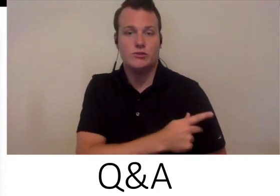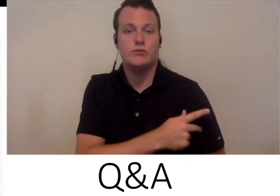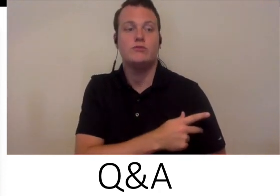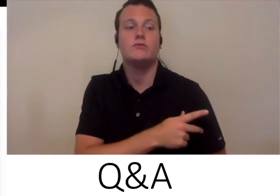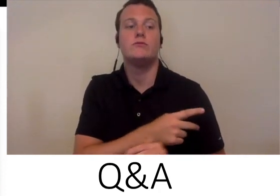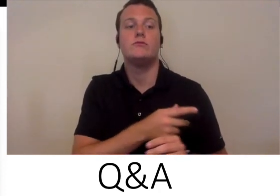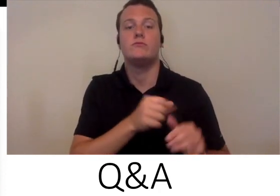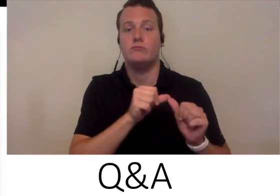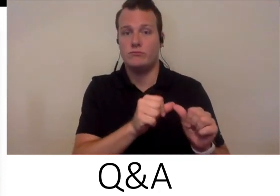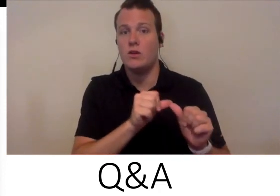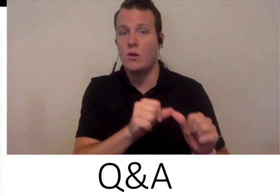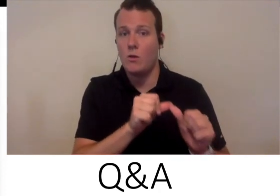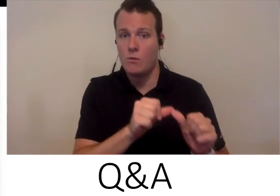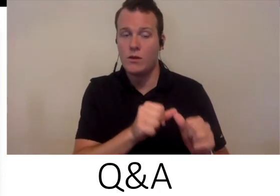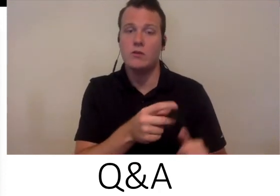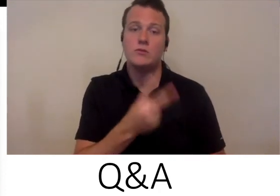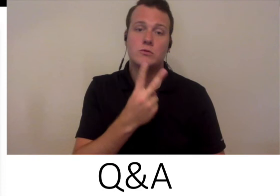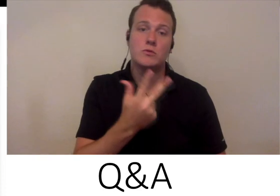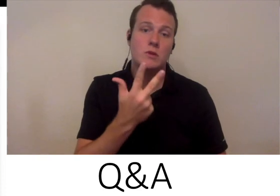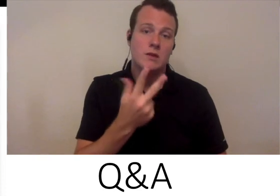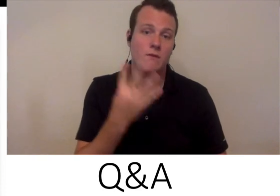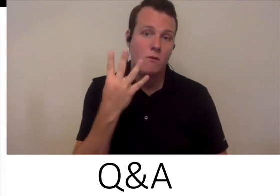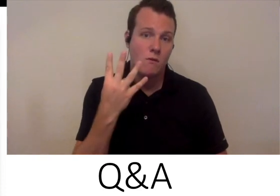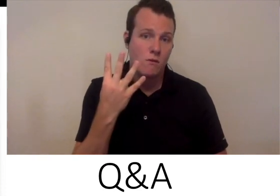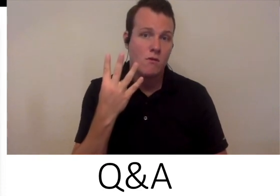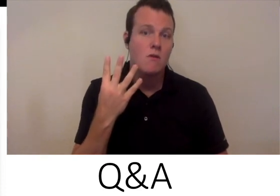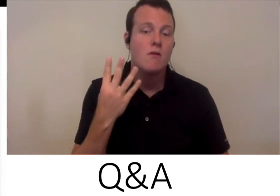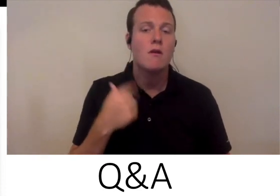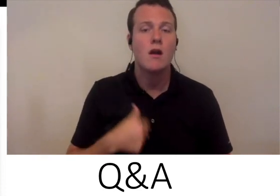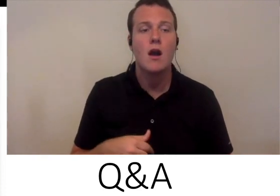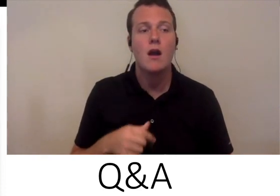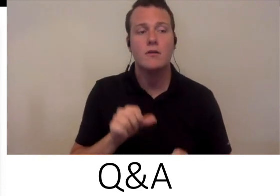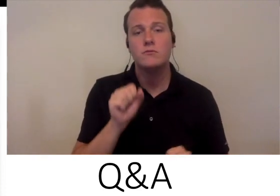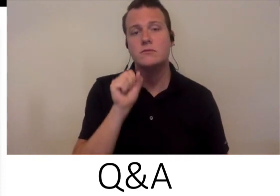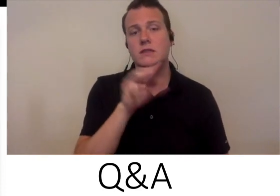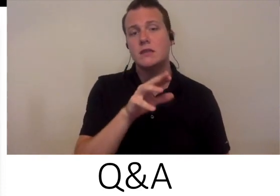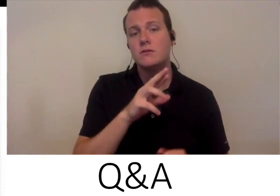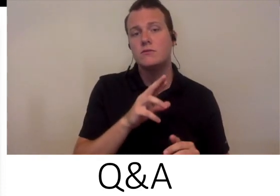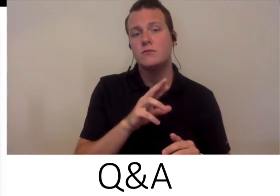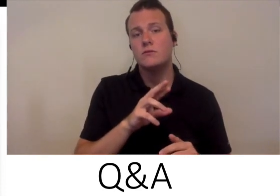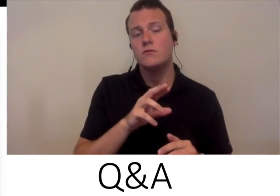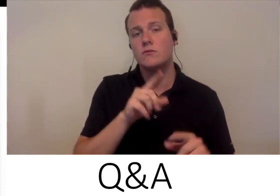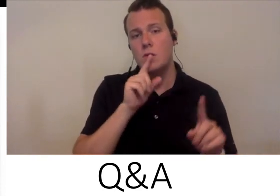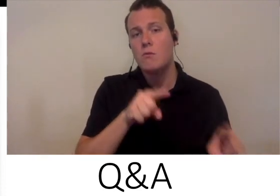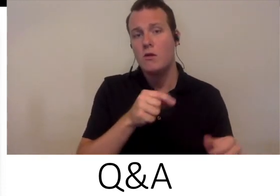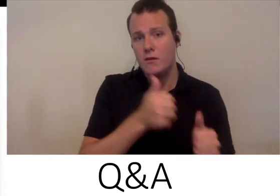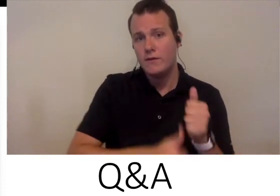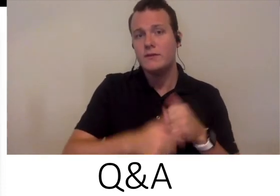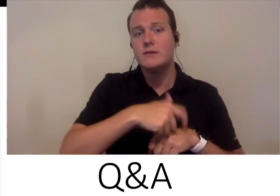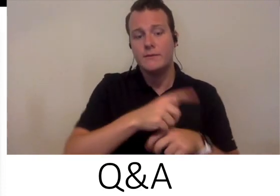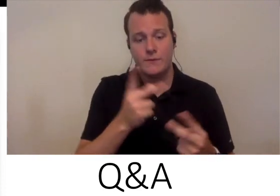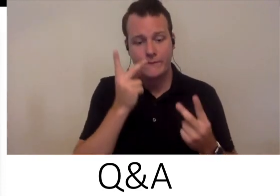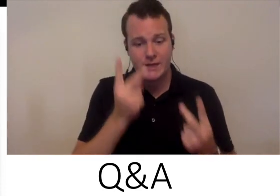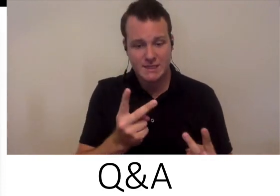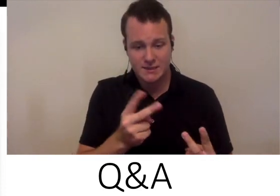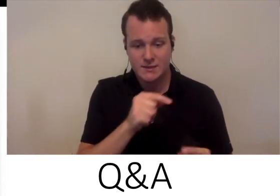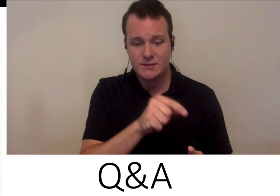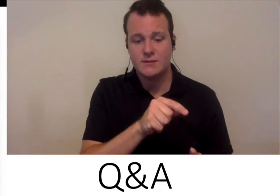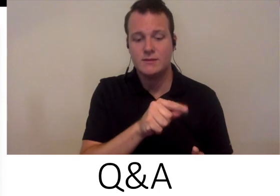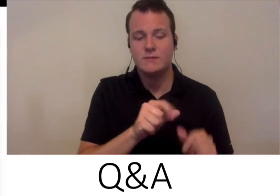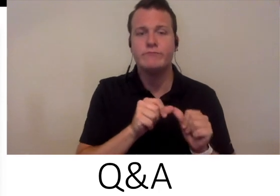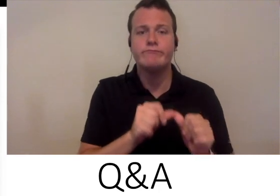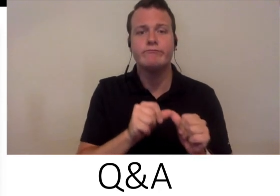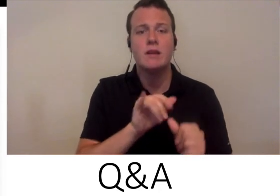may have seen them 2 or 3 or 4 times, I would send a report every time you visit with them, just to keep that